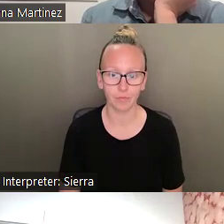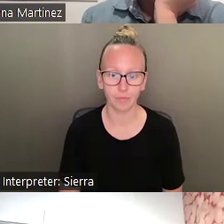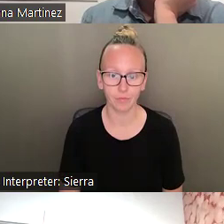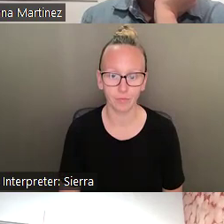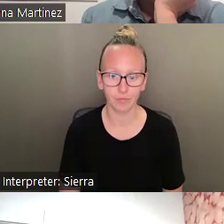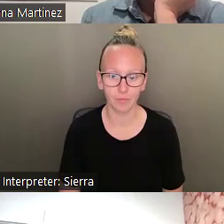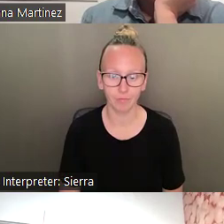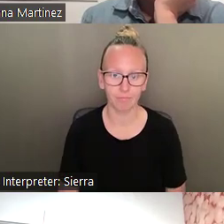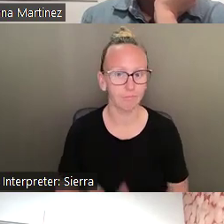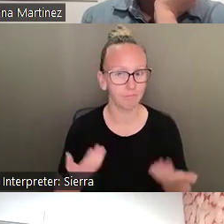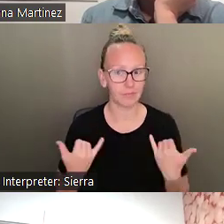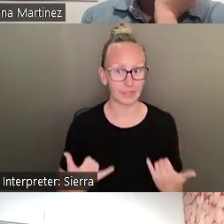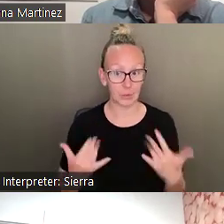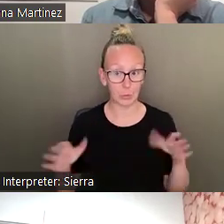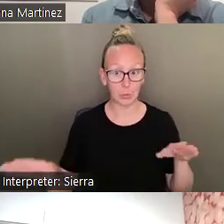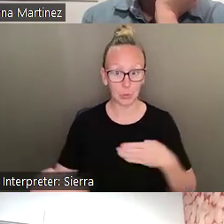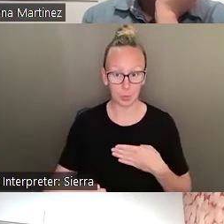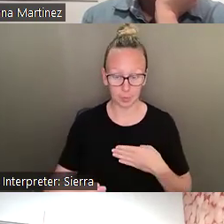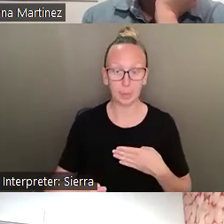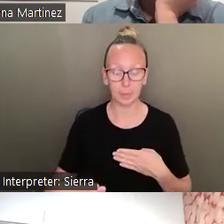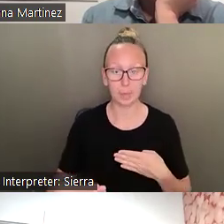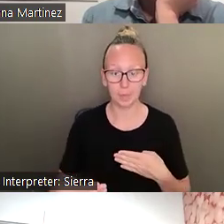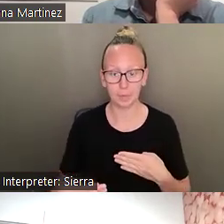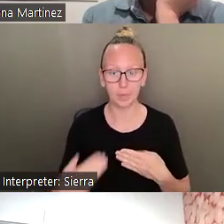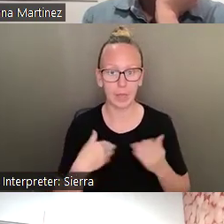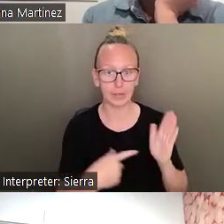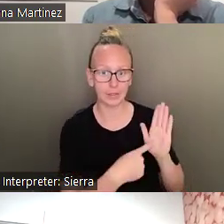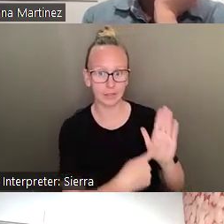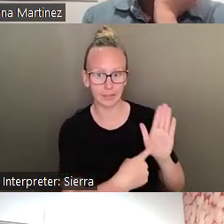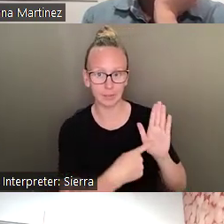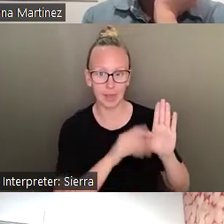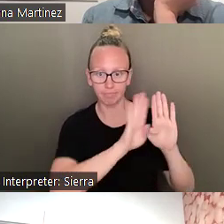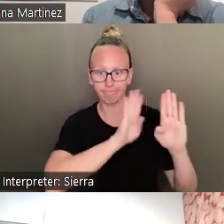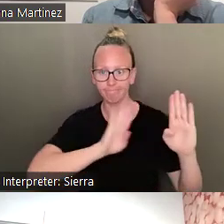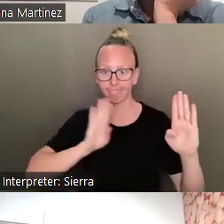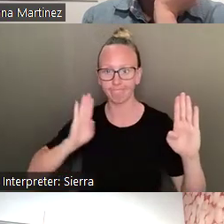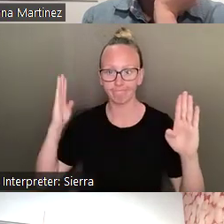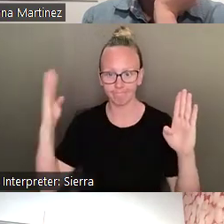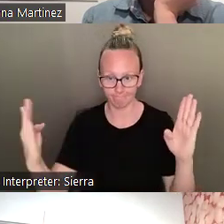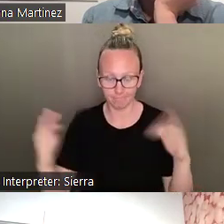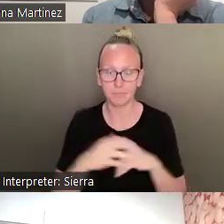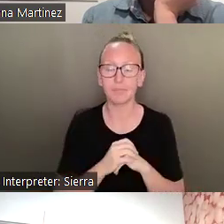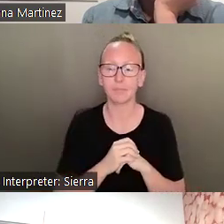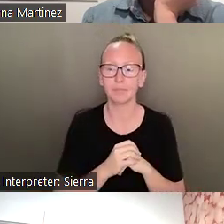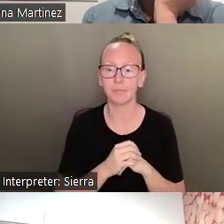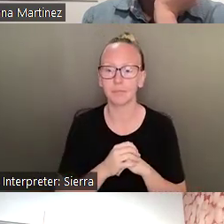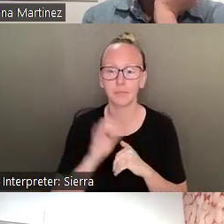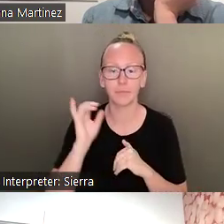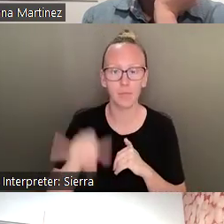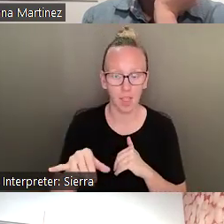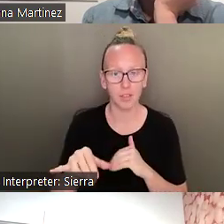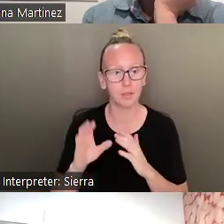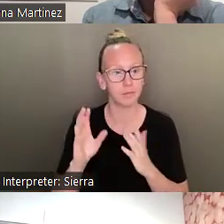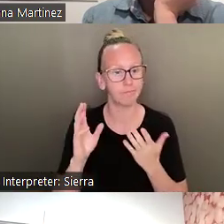In this room where we're sitting, we have a display and exhibition right now. So this exhibition is where art